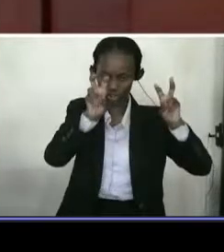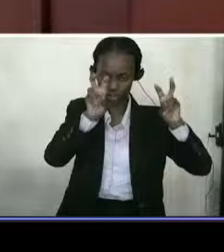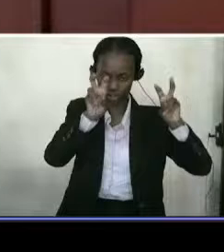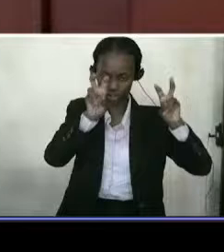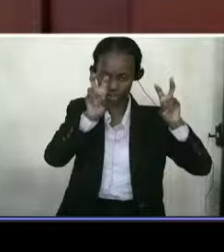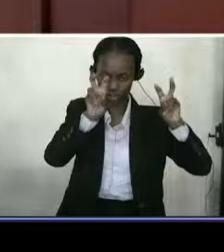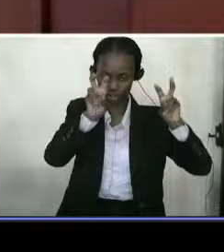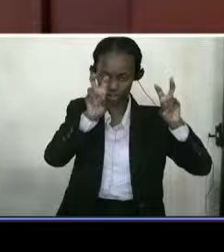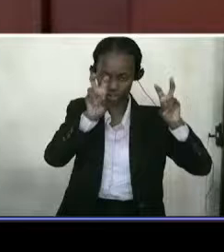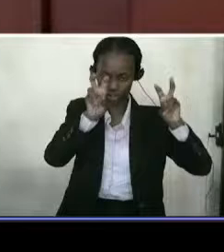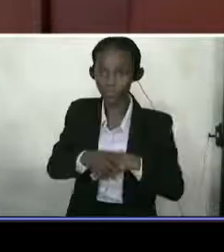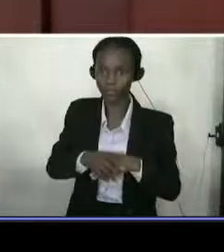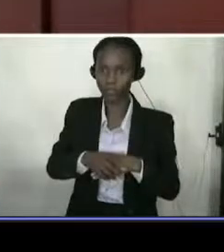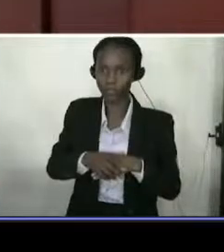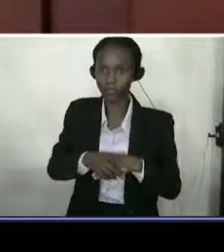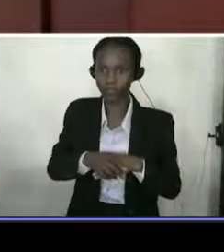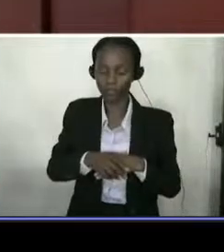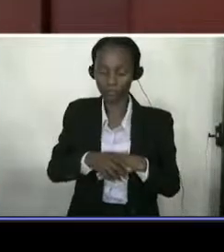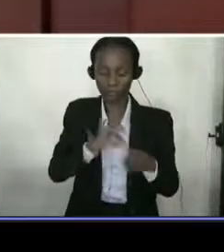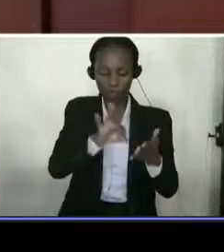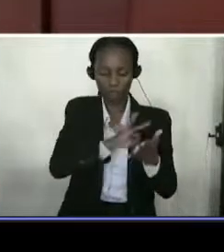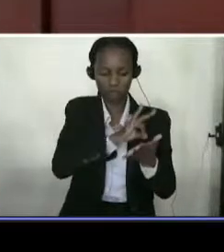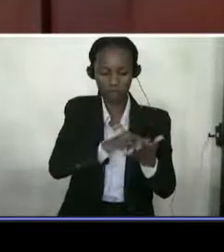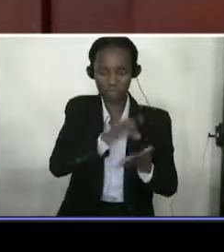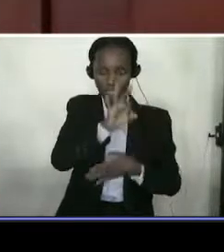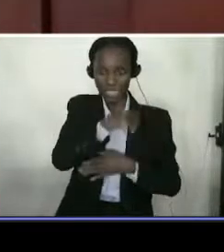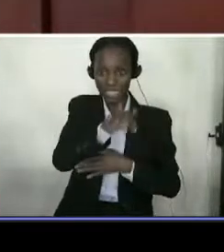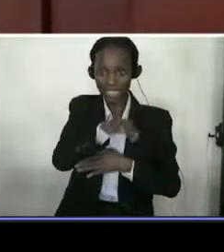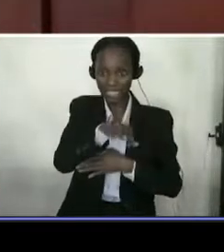In terms of vote 13, the chair of Scopa did not